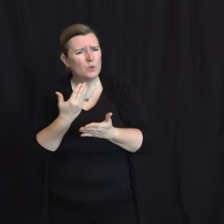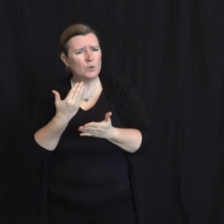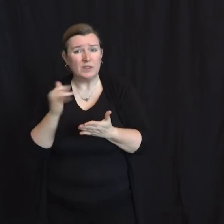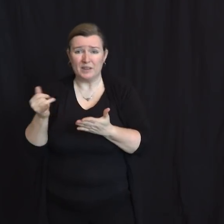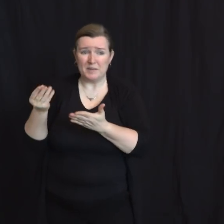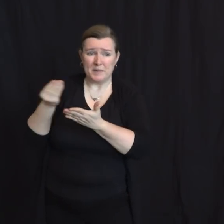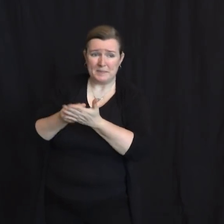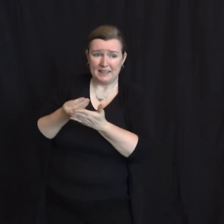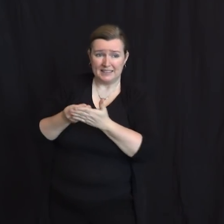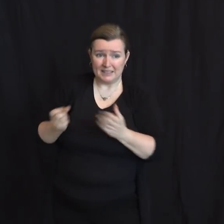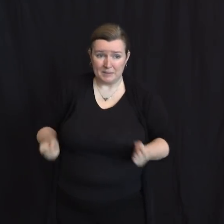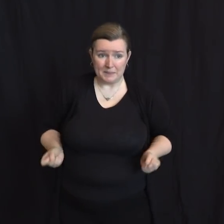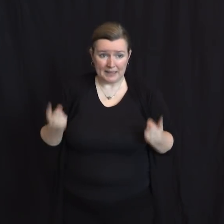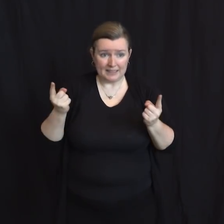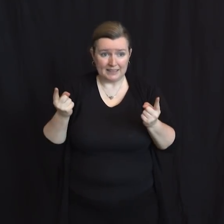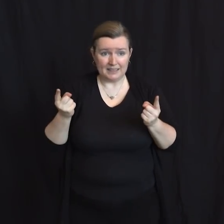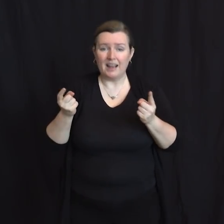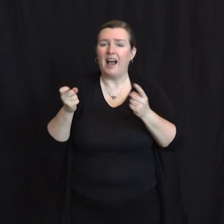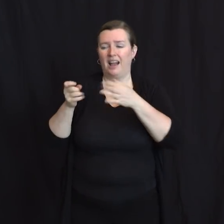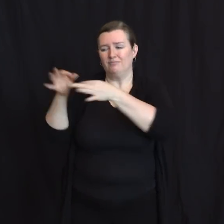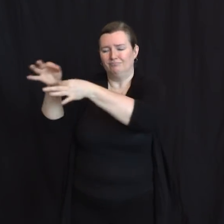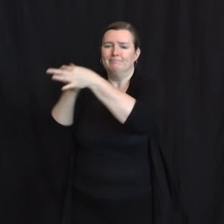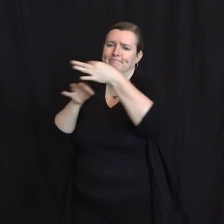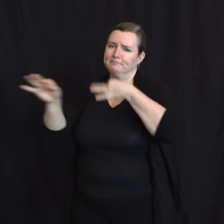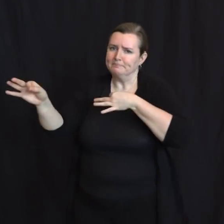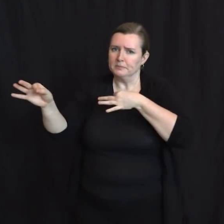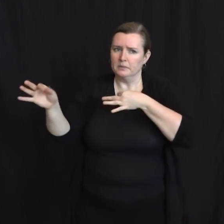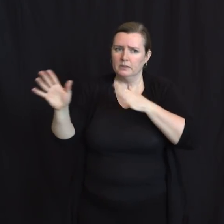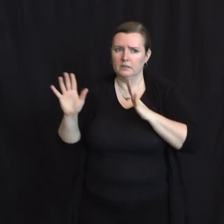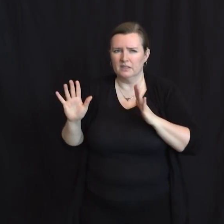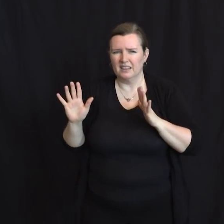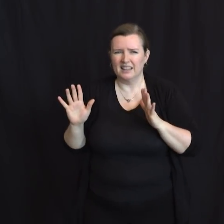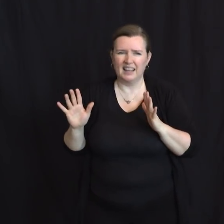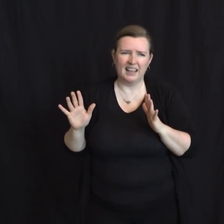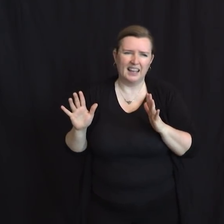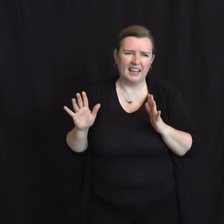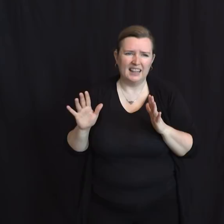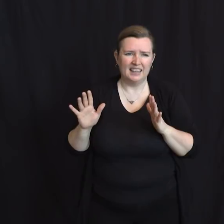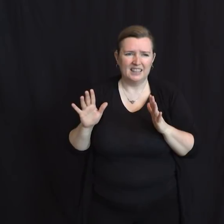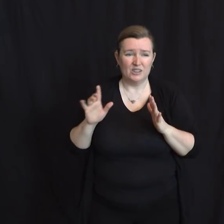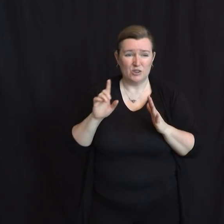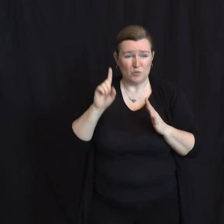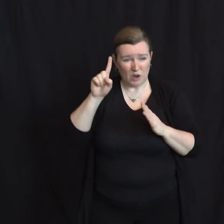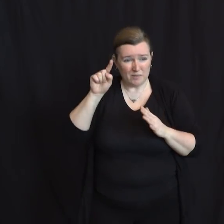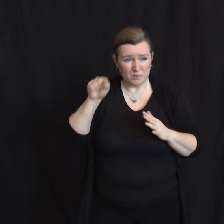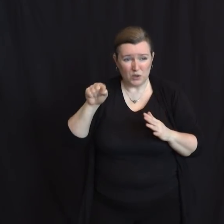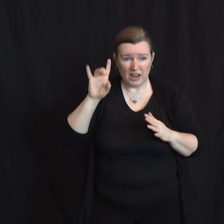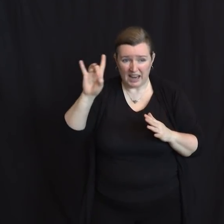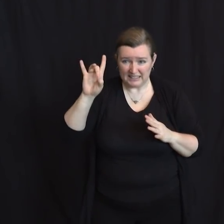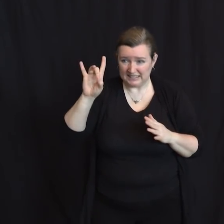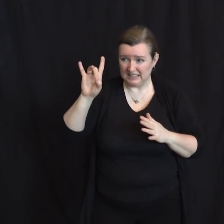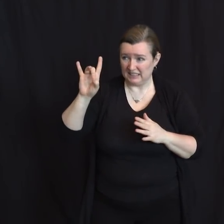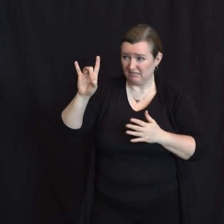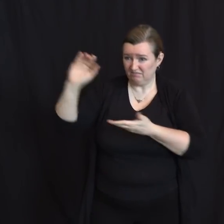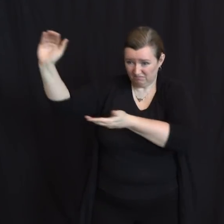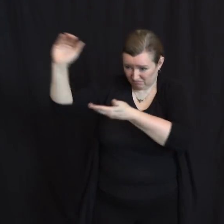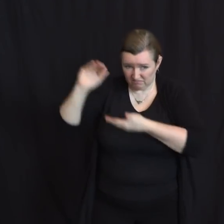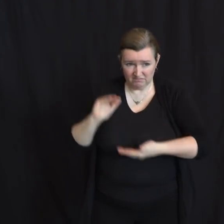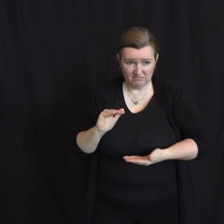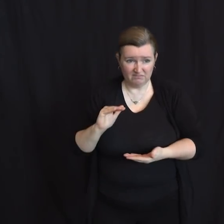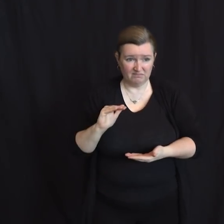programs. So this money that's now sitting in an account, literally billions of dollars, if we can't use it for anything that was budgeted for last